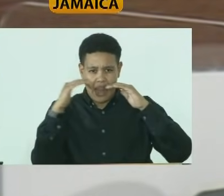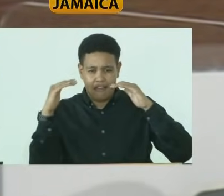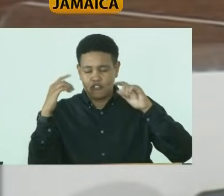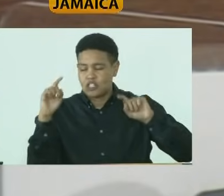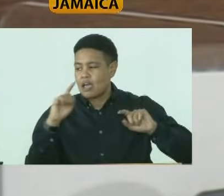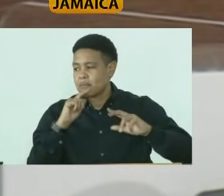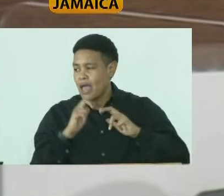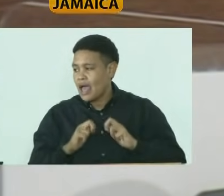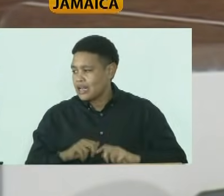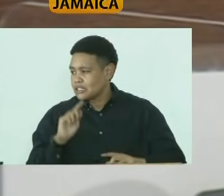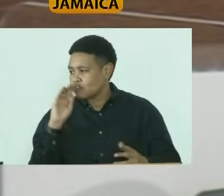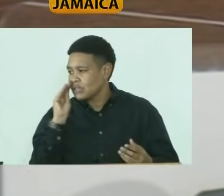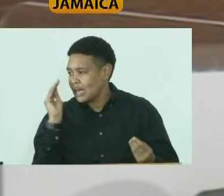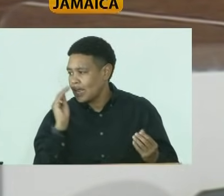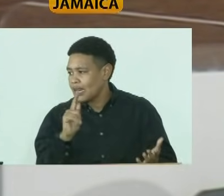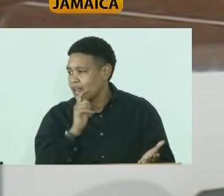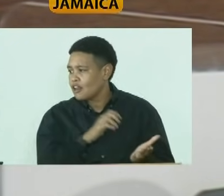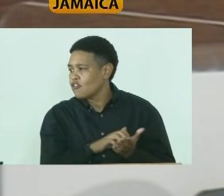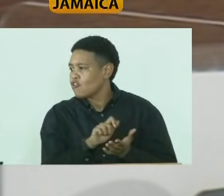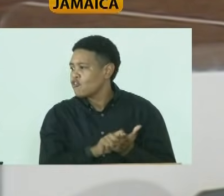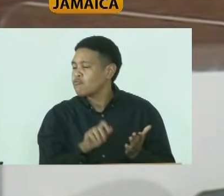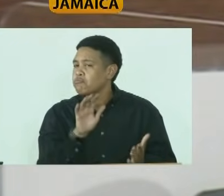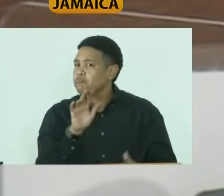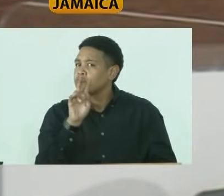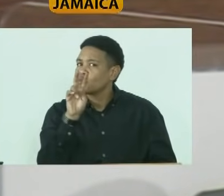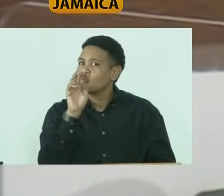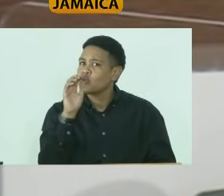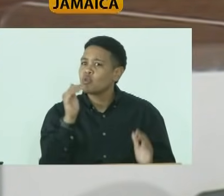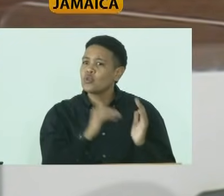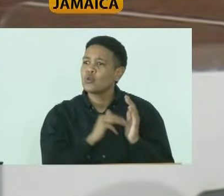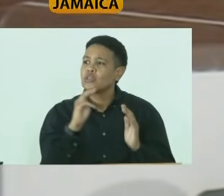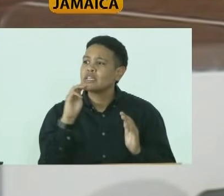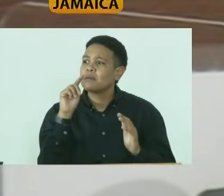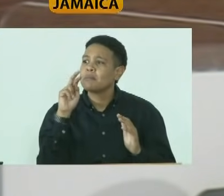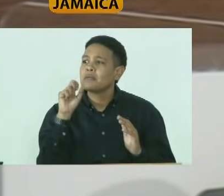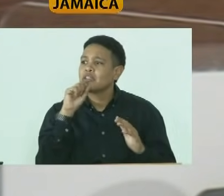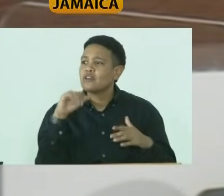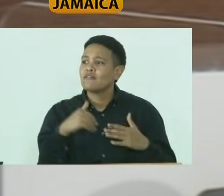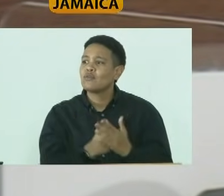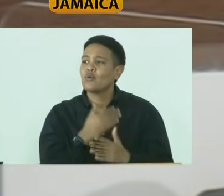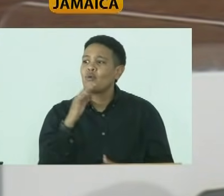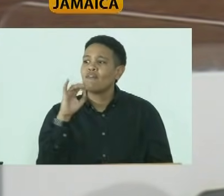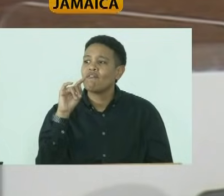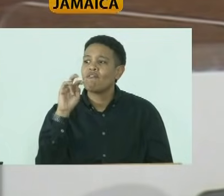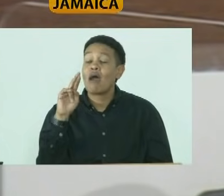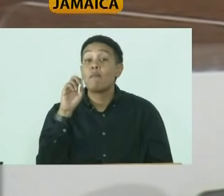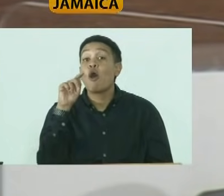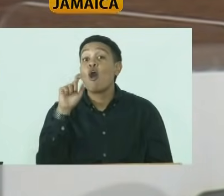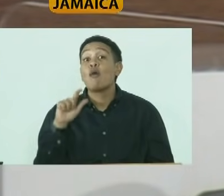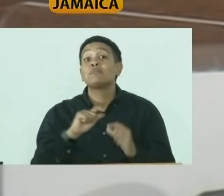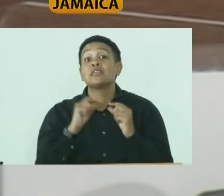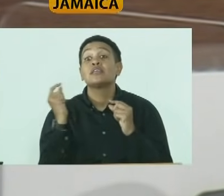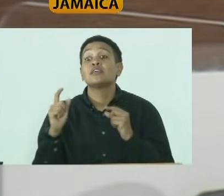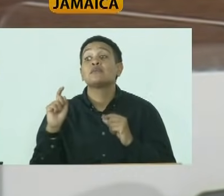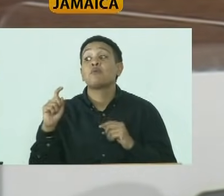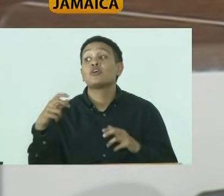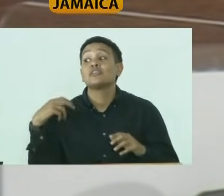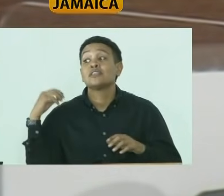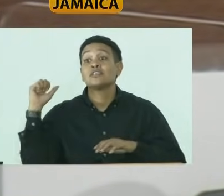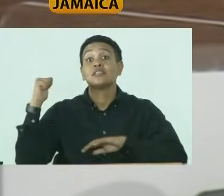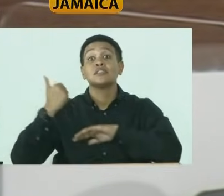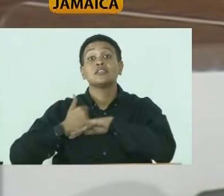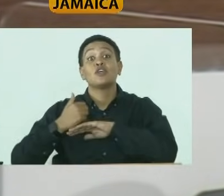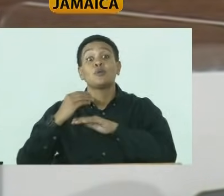analysis indicated that roughly 200,000 meters of new fiber optic cable must be installed between